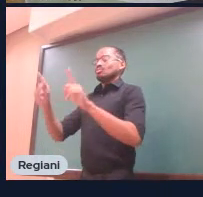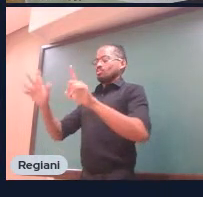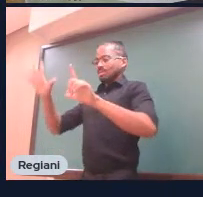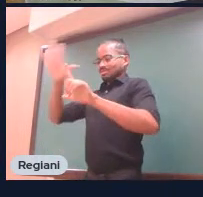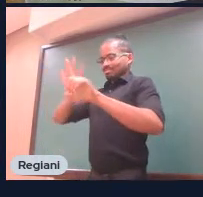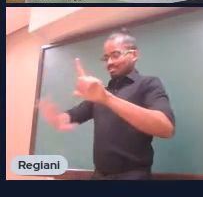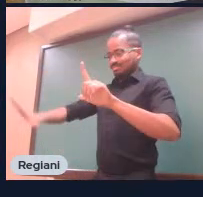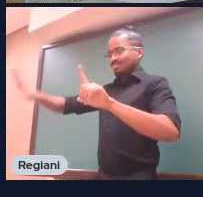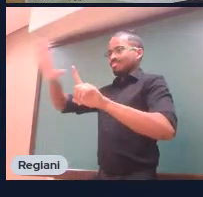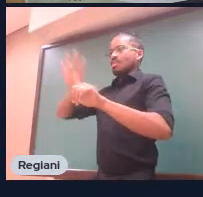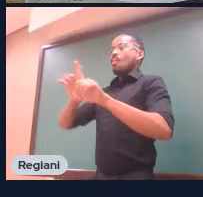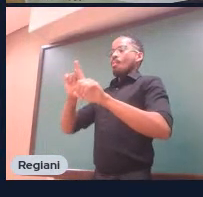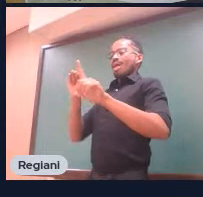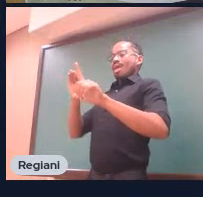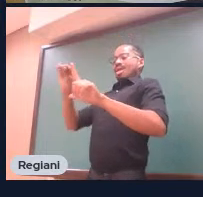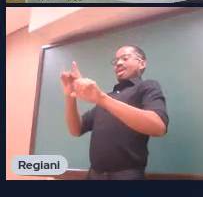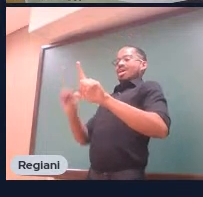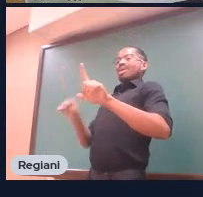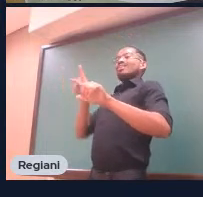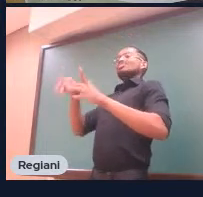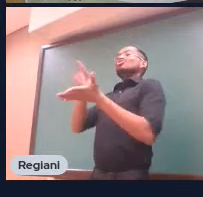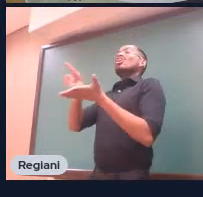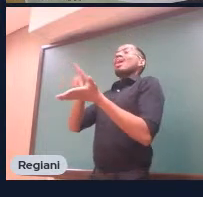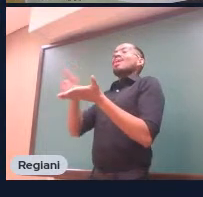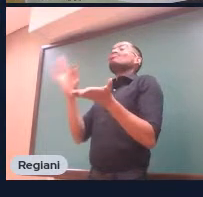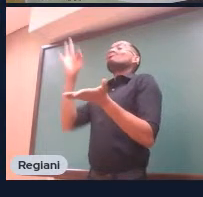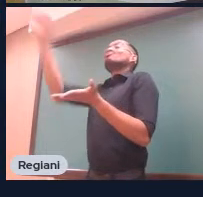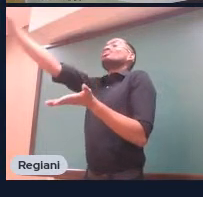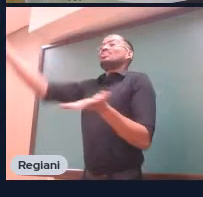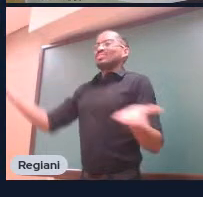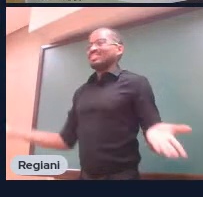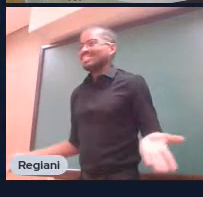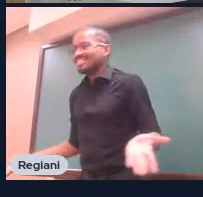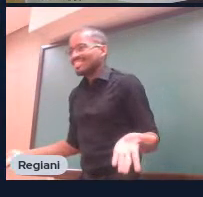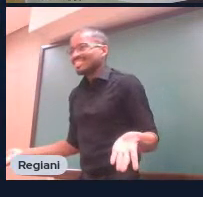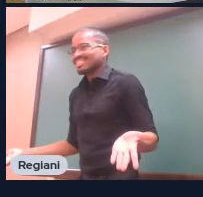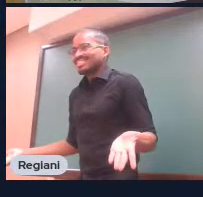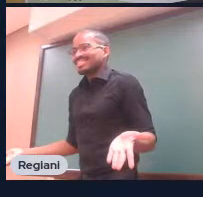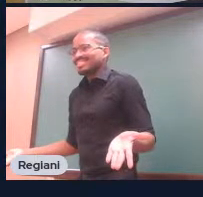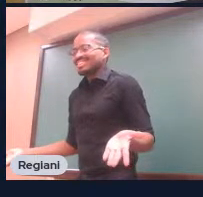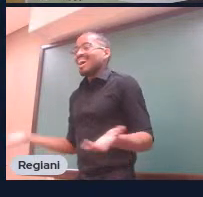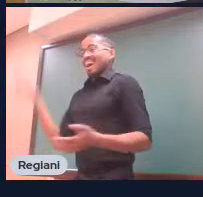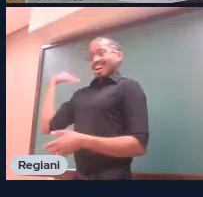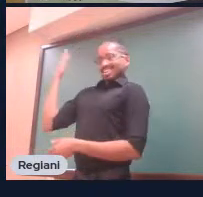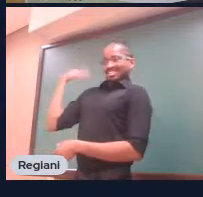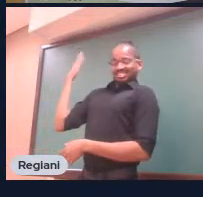imagem, da visualização que o dicionário vai ter. Antes,